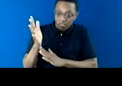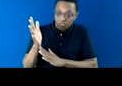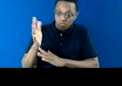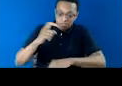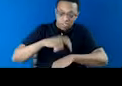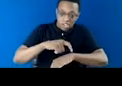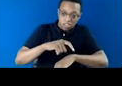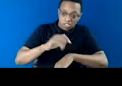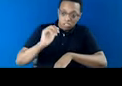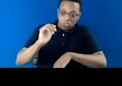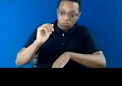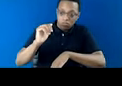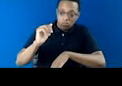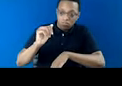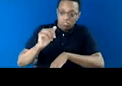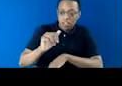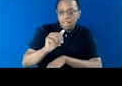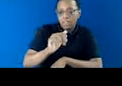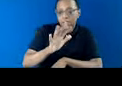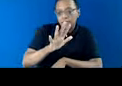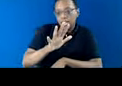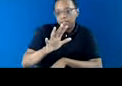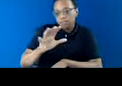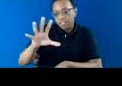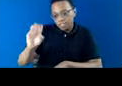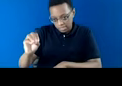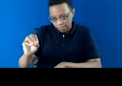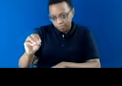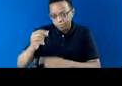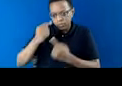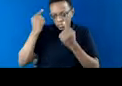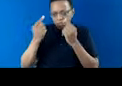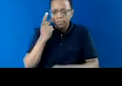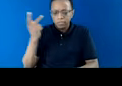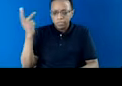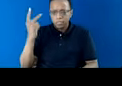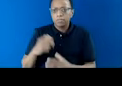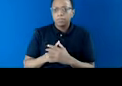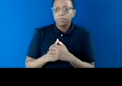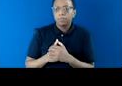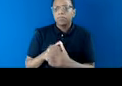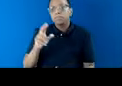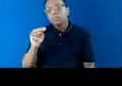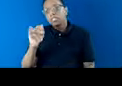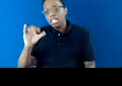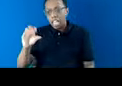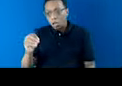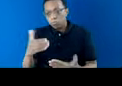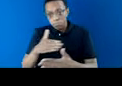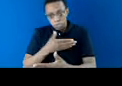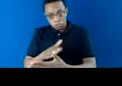10 till to just do some thinking about that and to do some reflecting. Nico, could you give us some music for that?